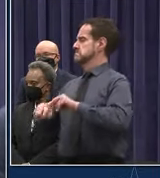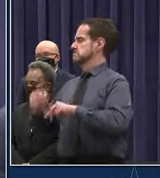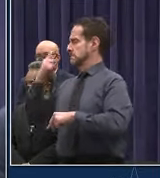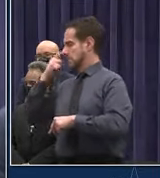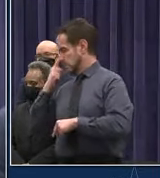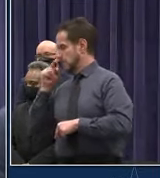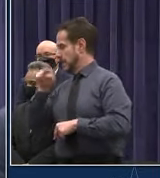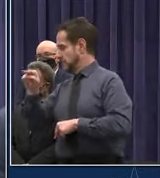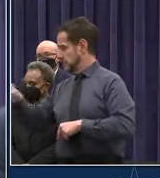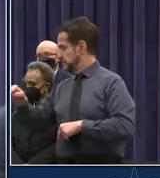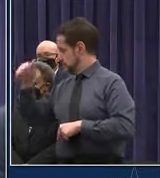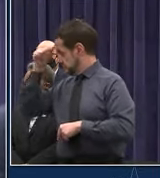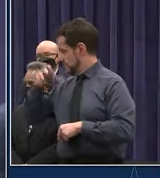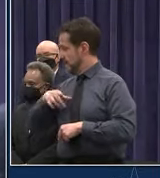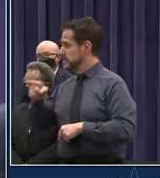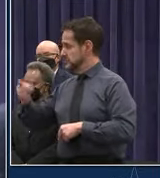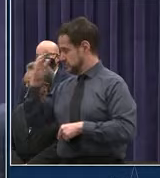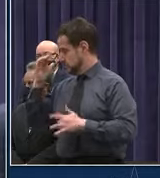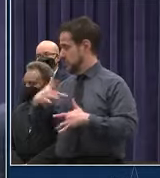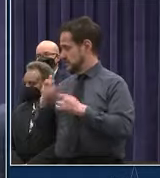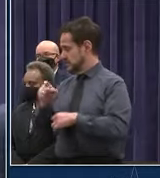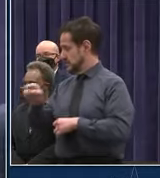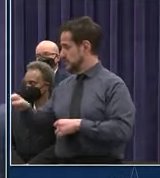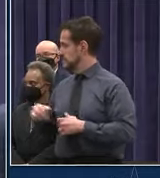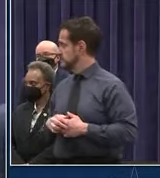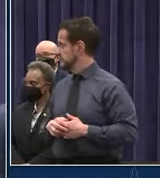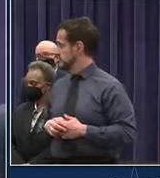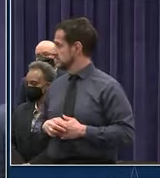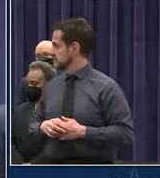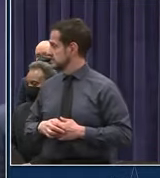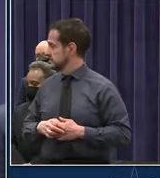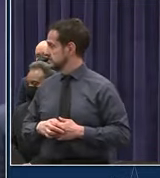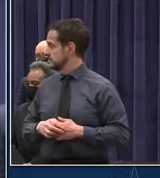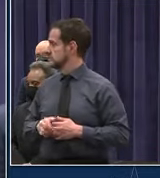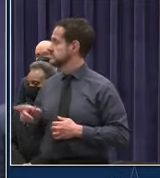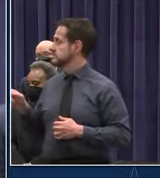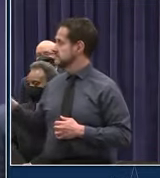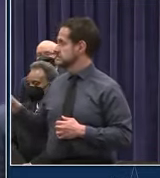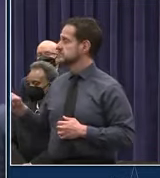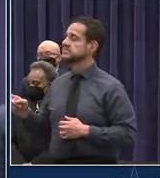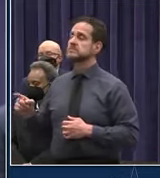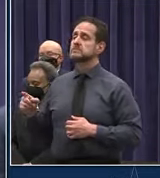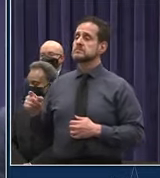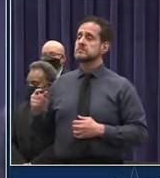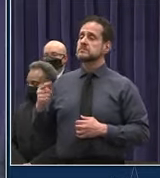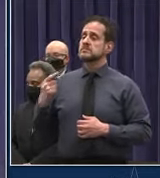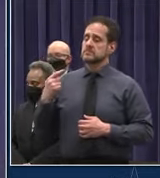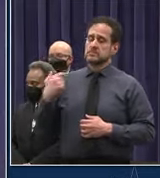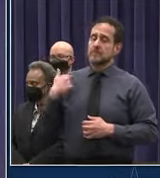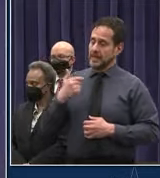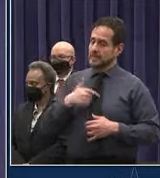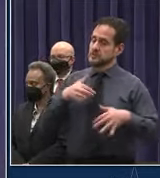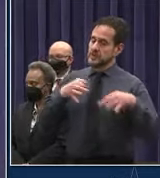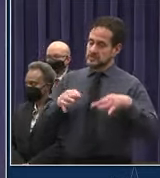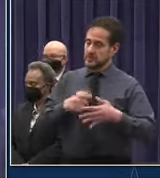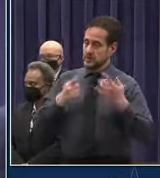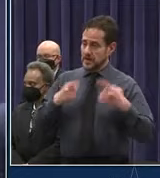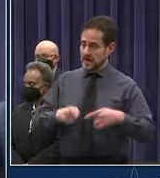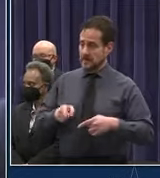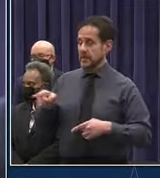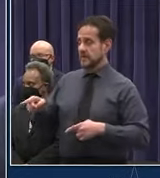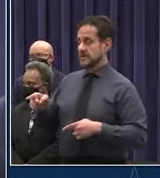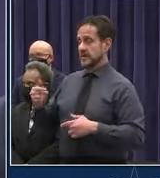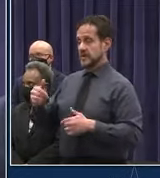Village over the weekend was them saying, we're seeing this every other day, people getting shot in Little Village. We know that there's been a